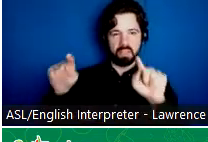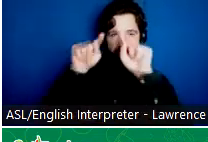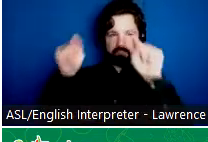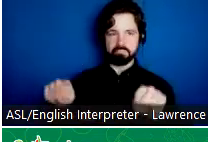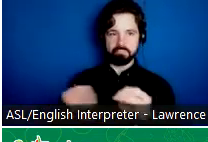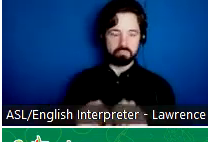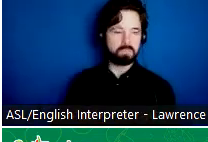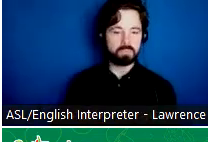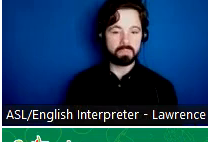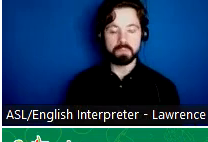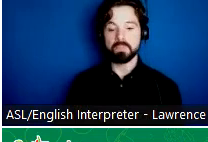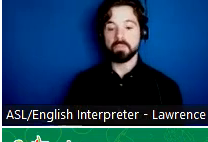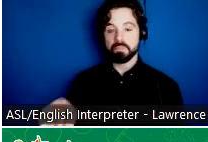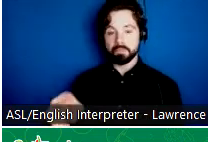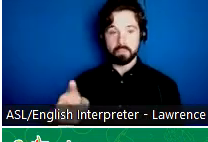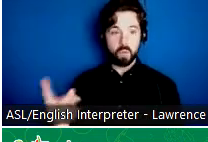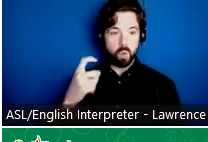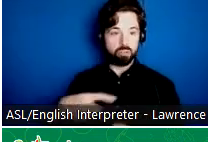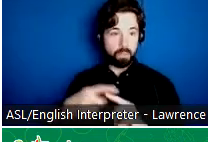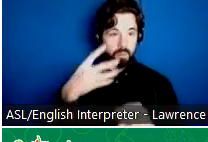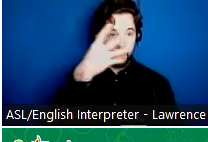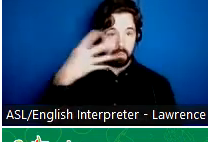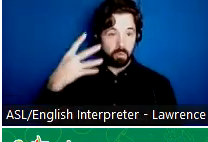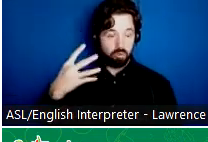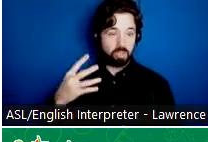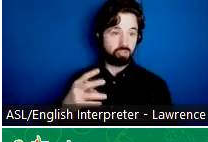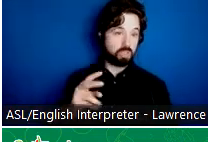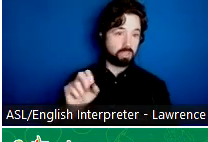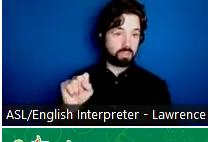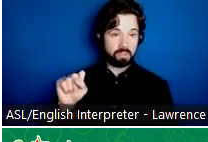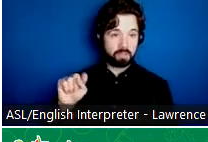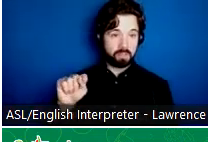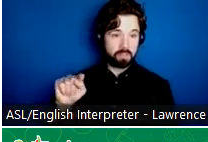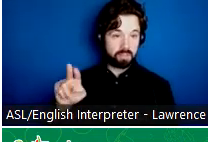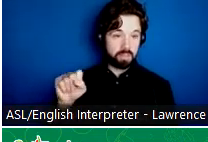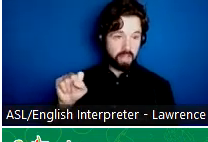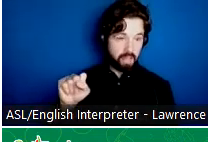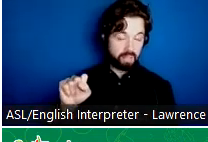about immigration status, if that's considered. So